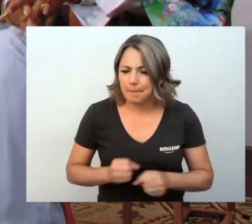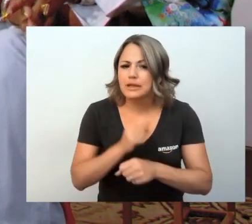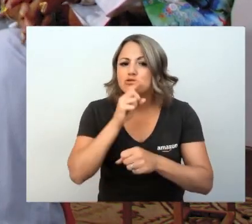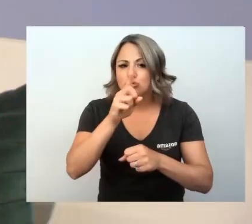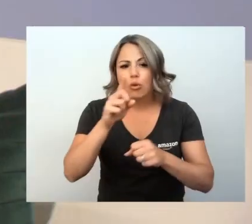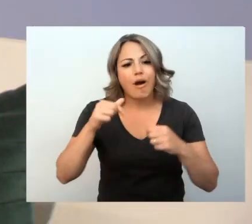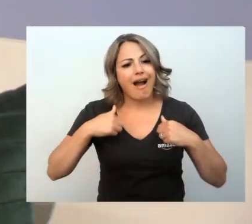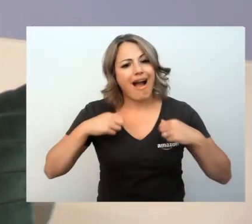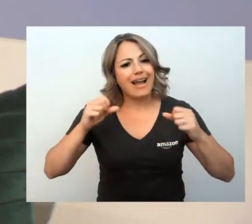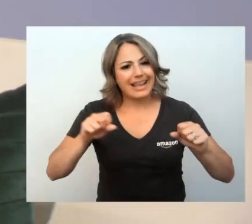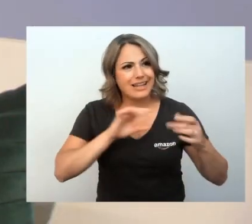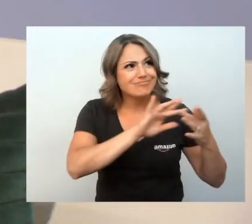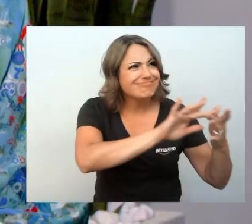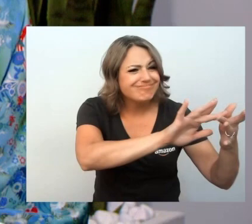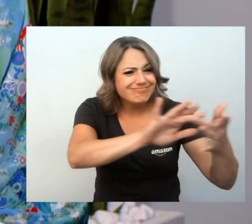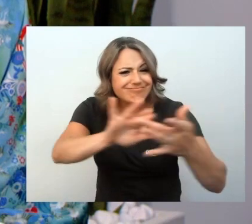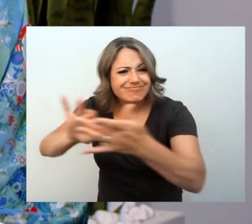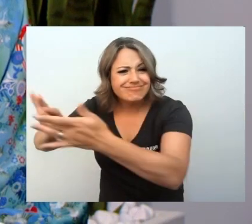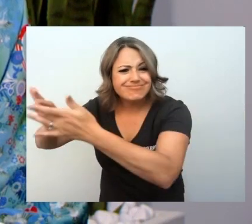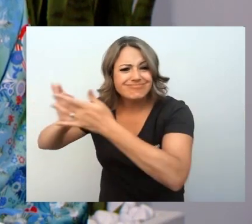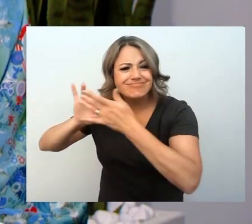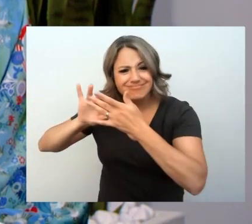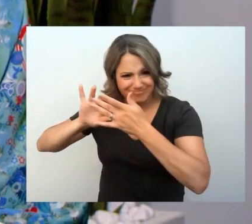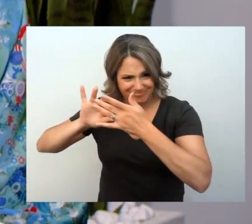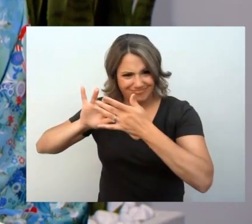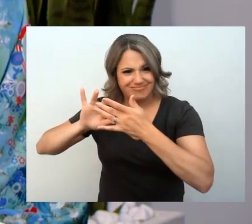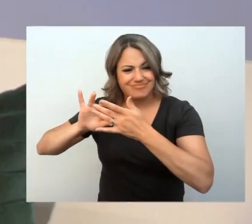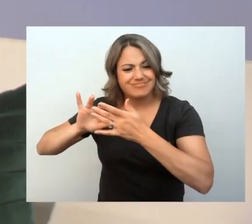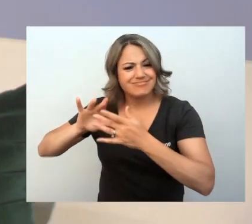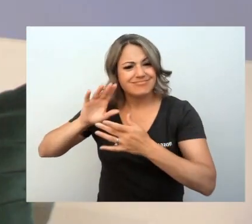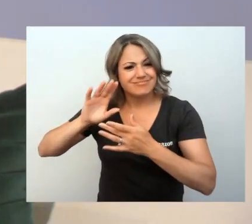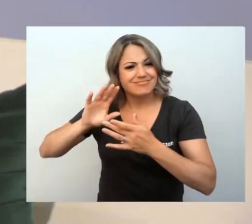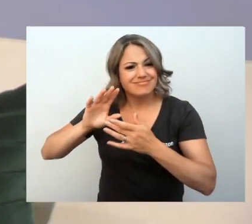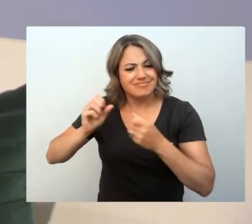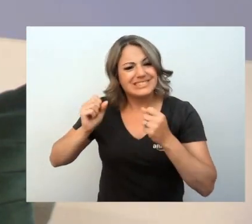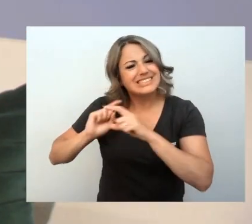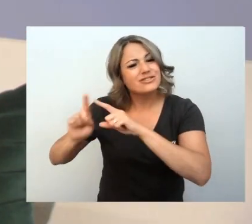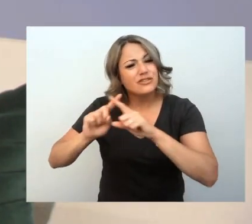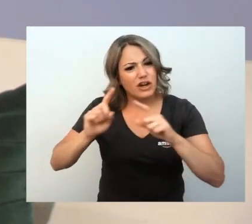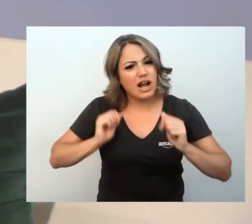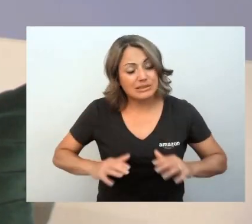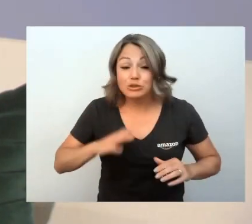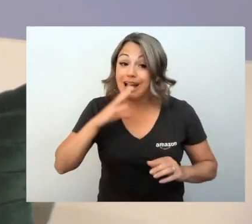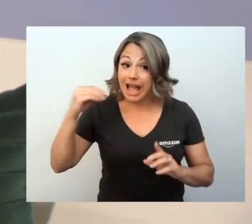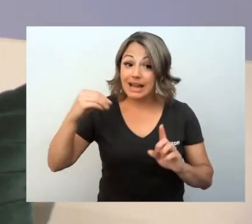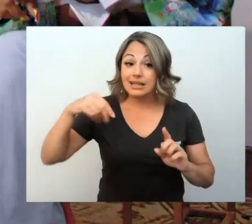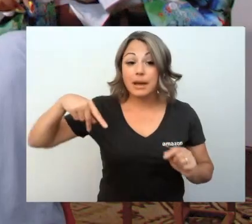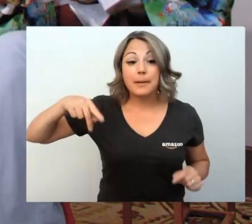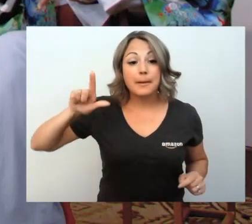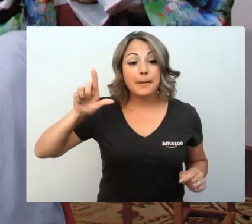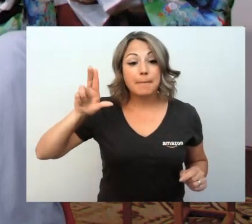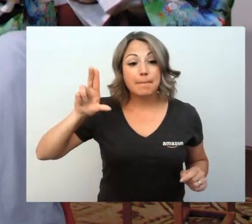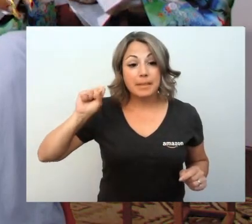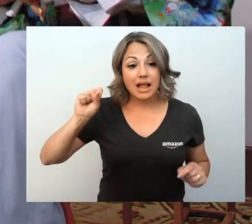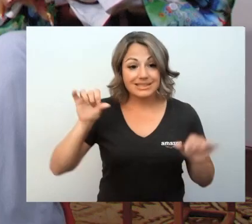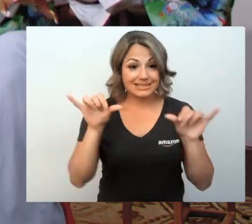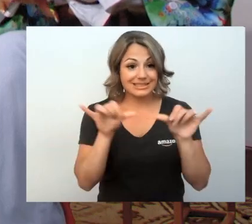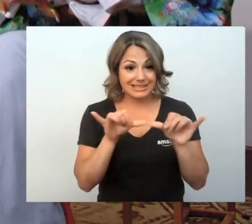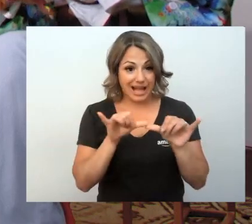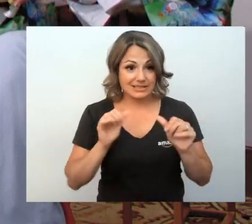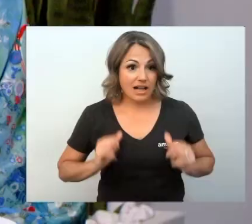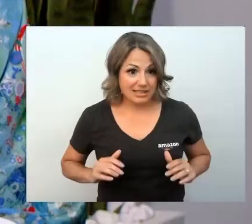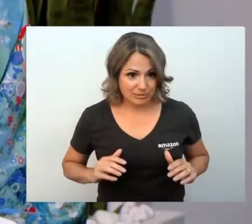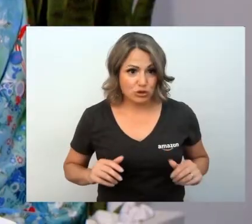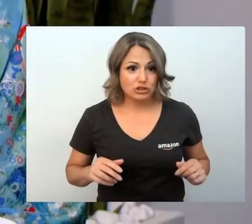able to reach the plus size customer in a very specific way, Love where they that. feel that the clothes fit